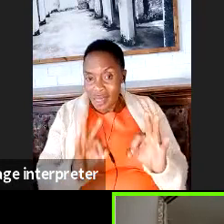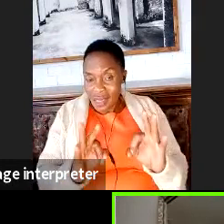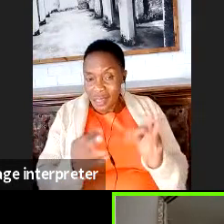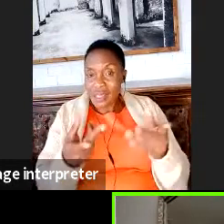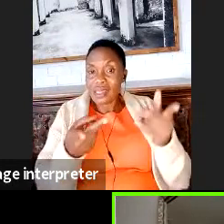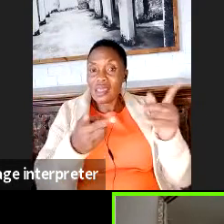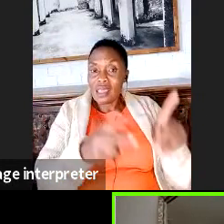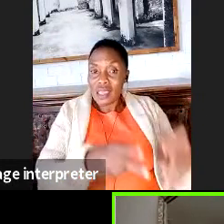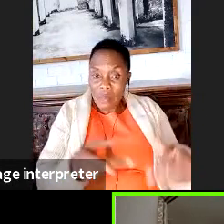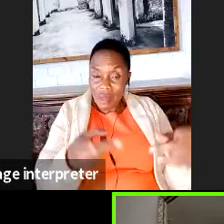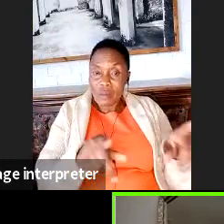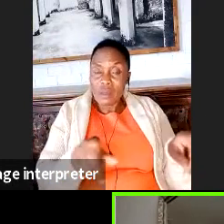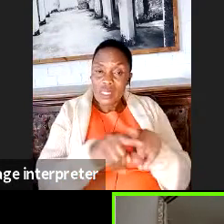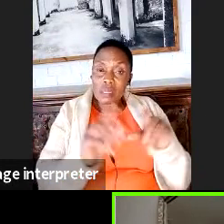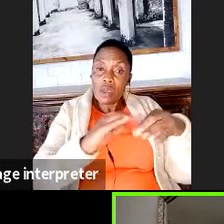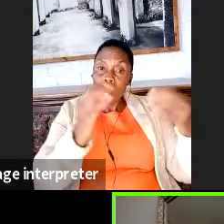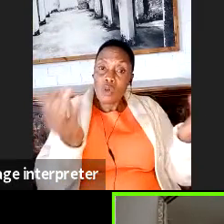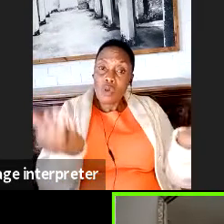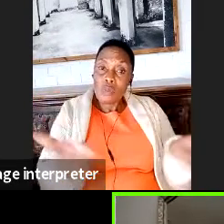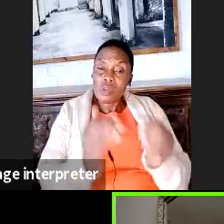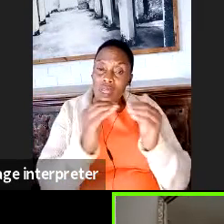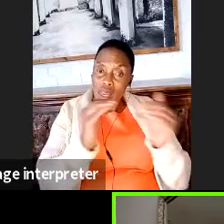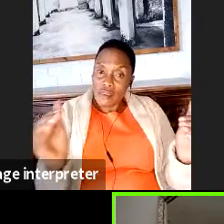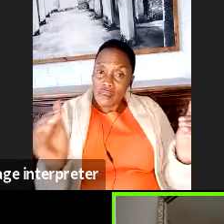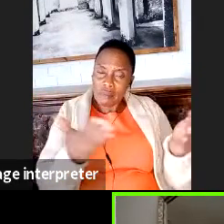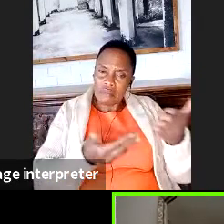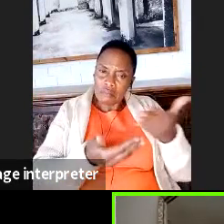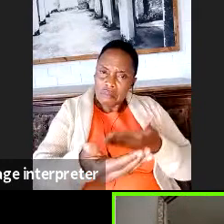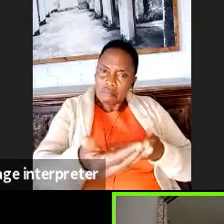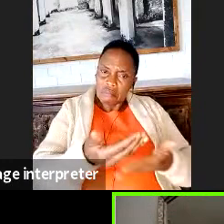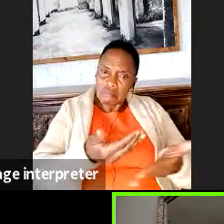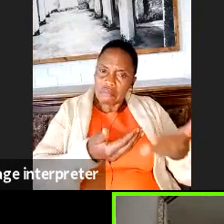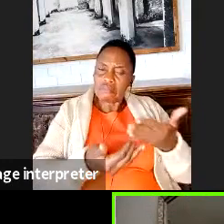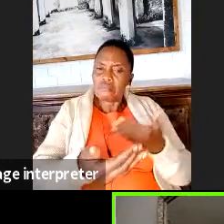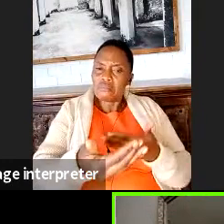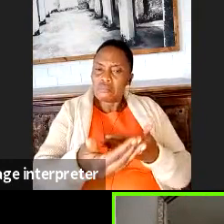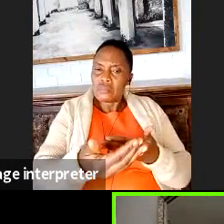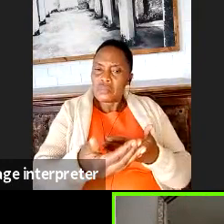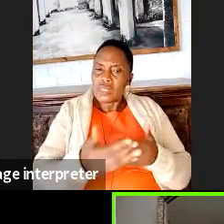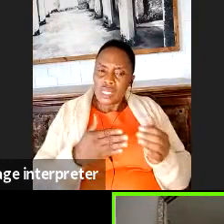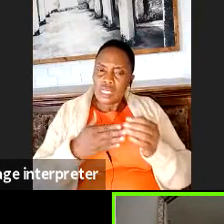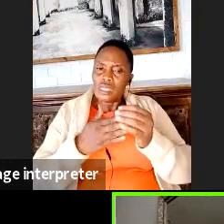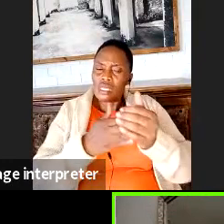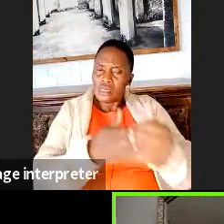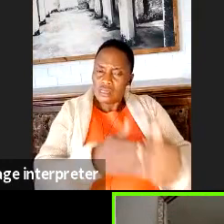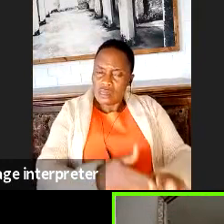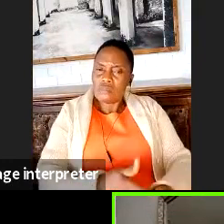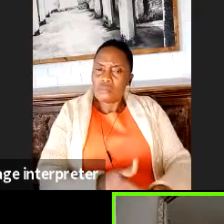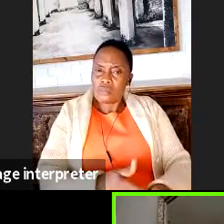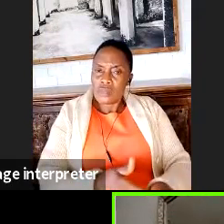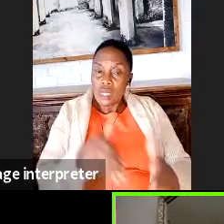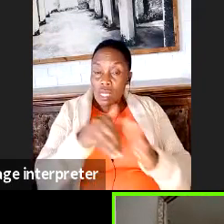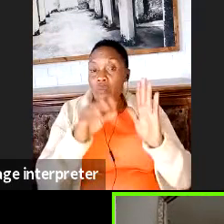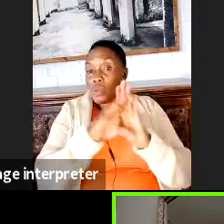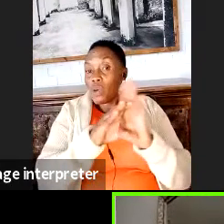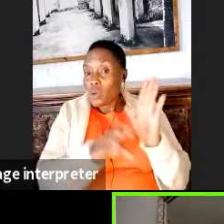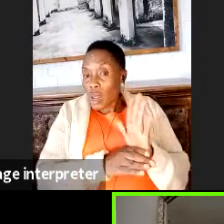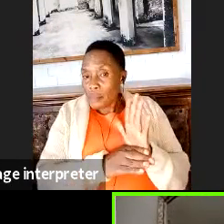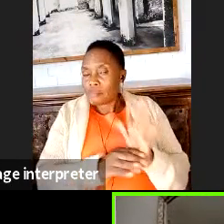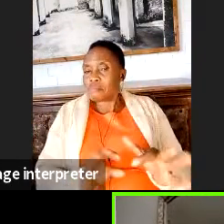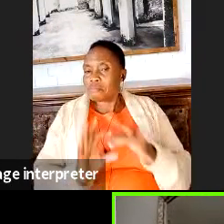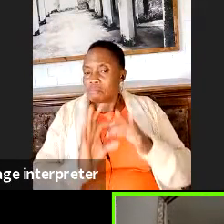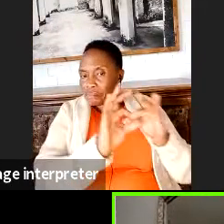At community level, it's engaging in those, taking leadership in programs or